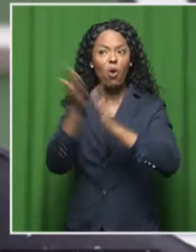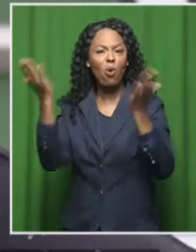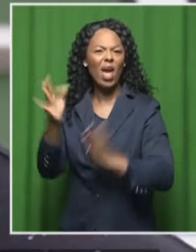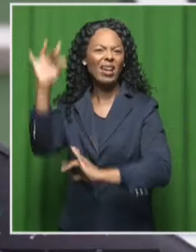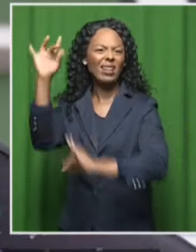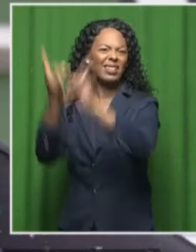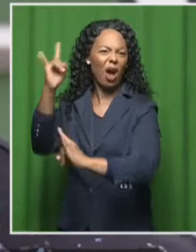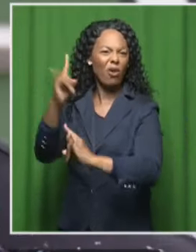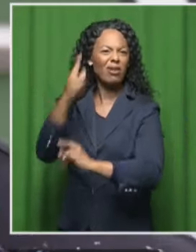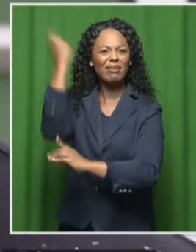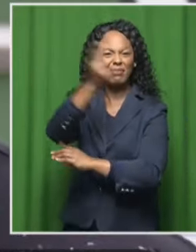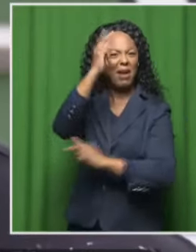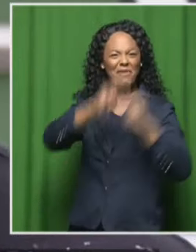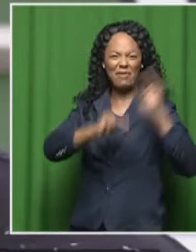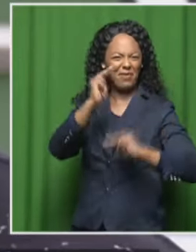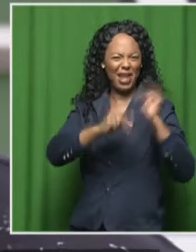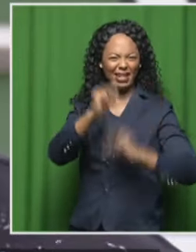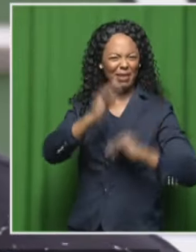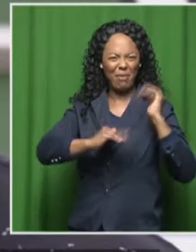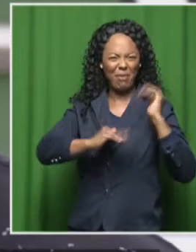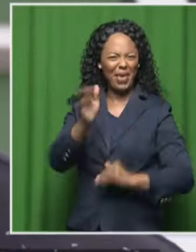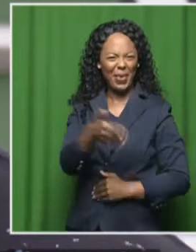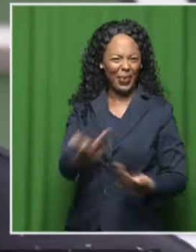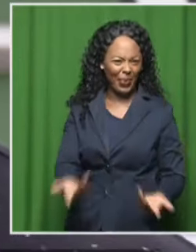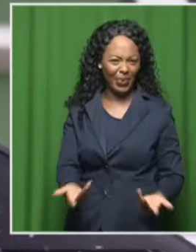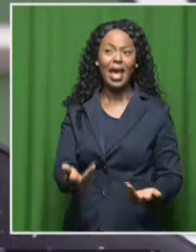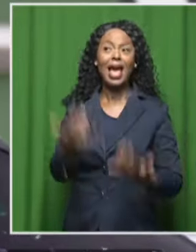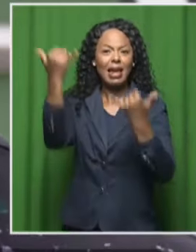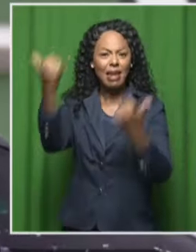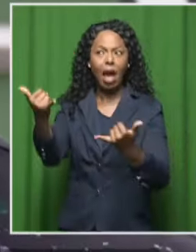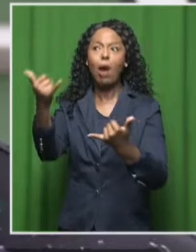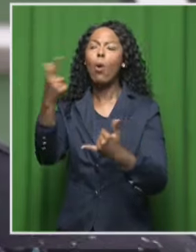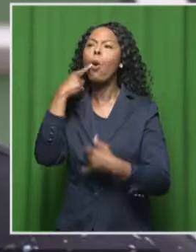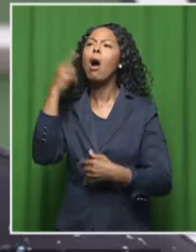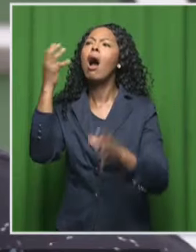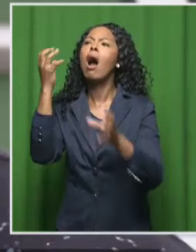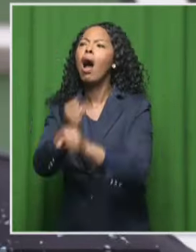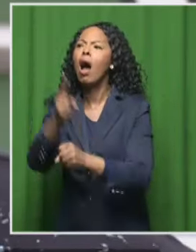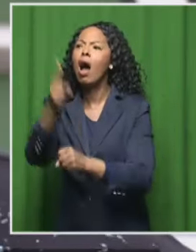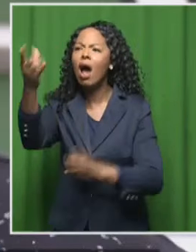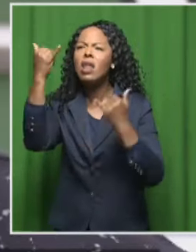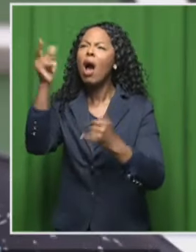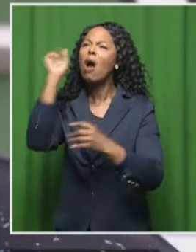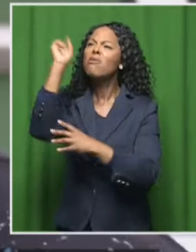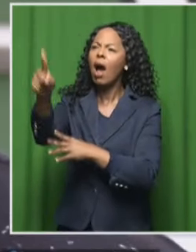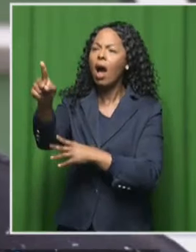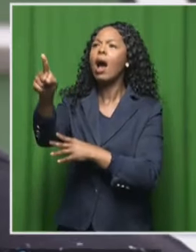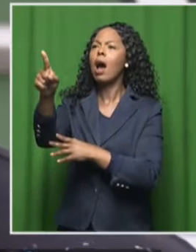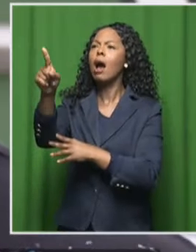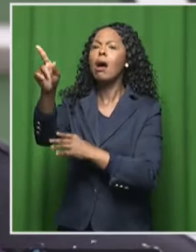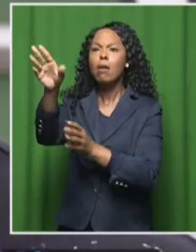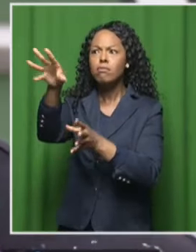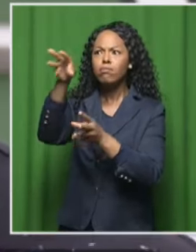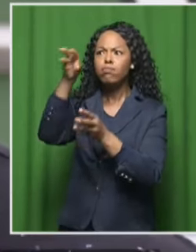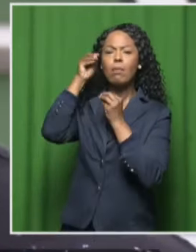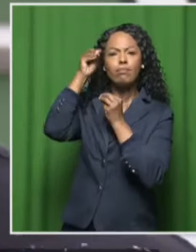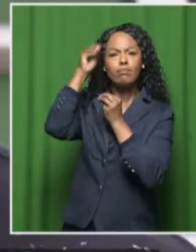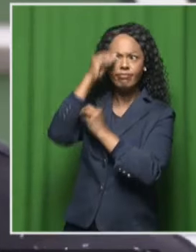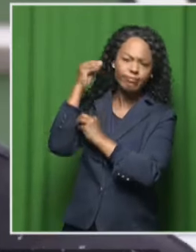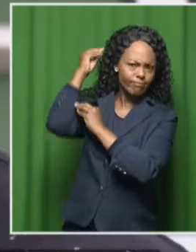those structures and put it on the mirror and teach their kids what's happening outside of this community. So this art,